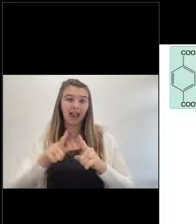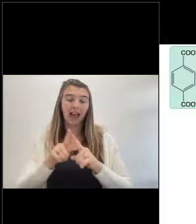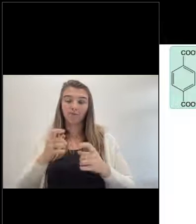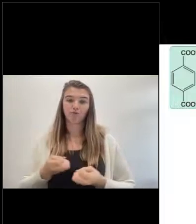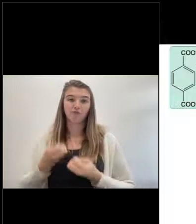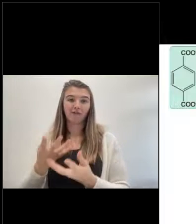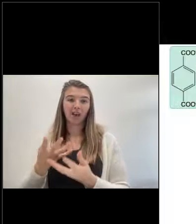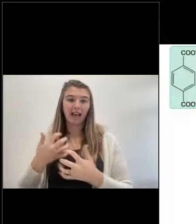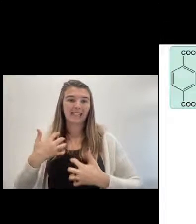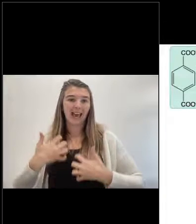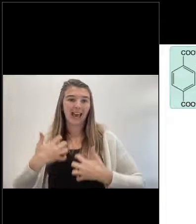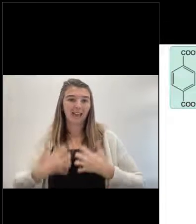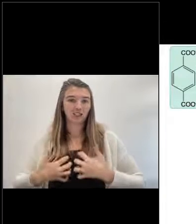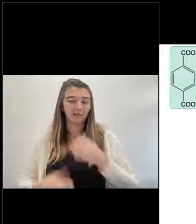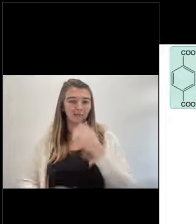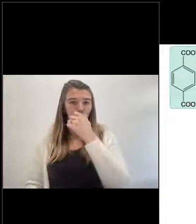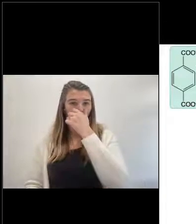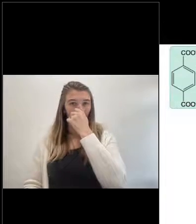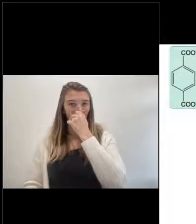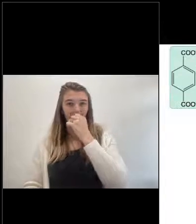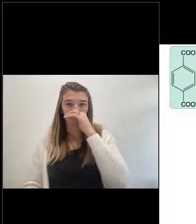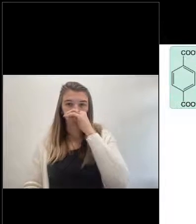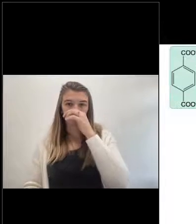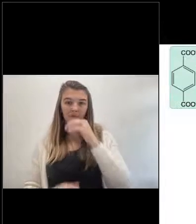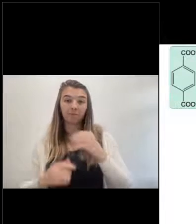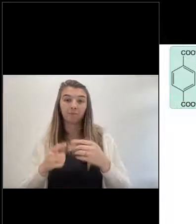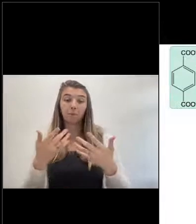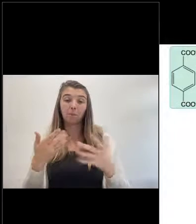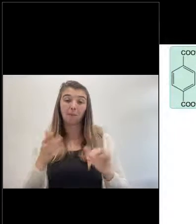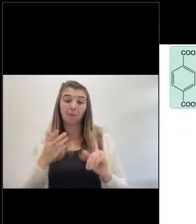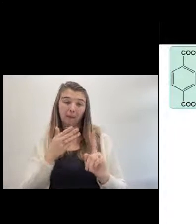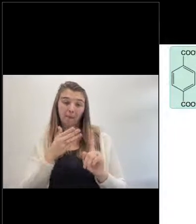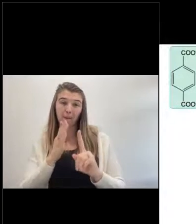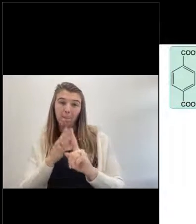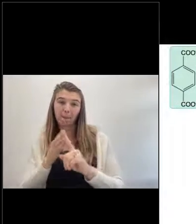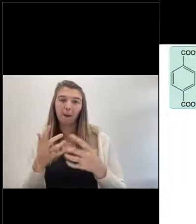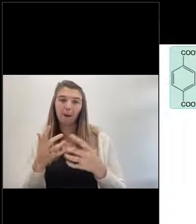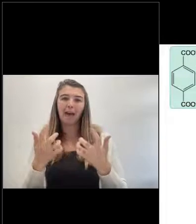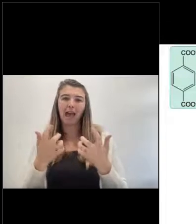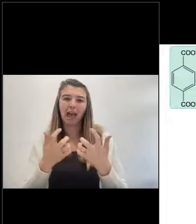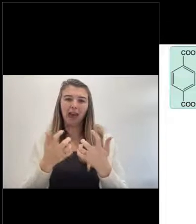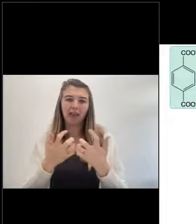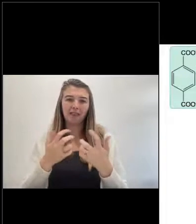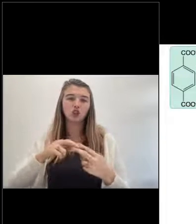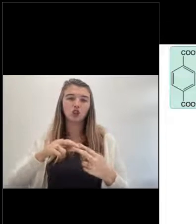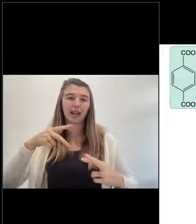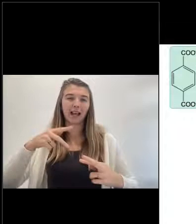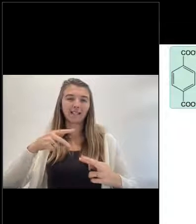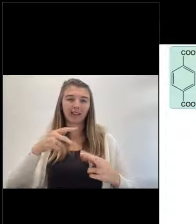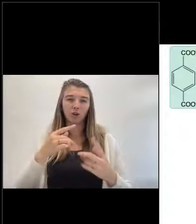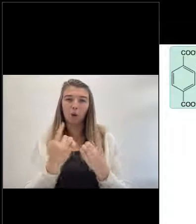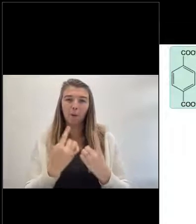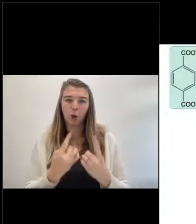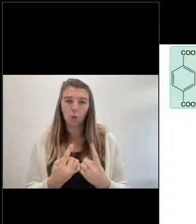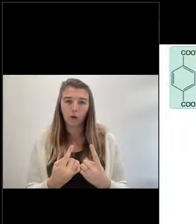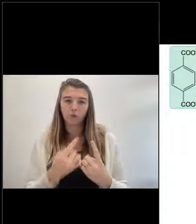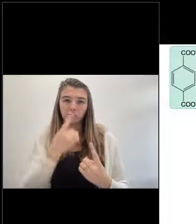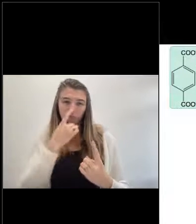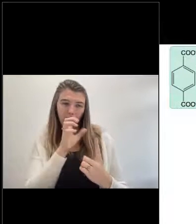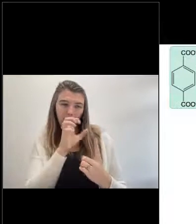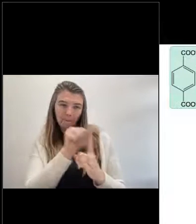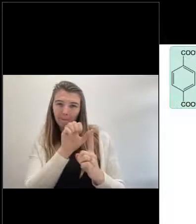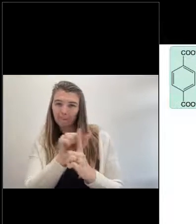have identified the genetic complement that allows Pseudomonas umsongensis to grow with terephthalic acid, and we were functionally characterizing